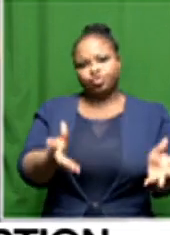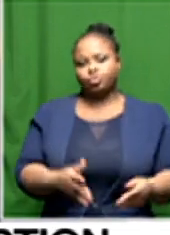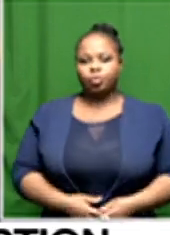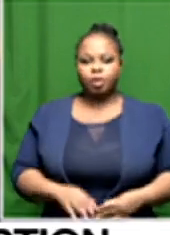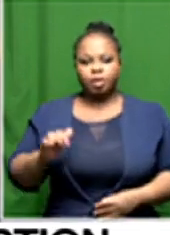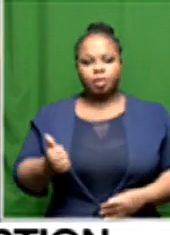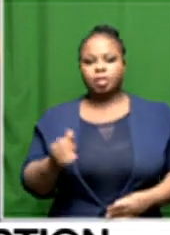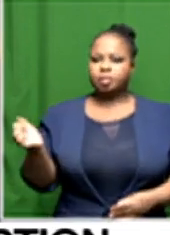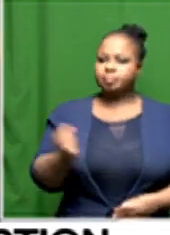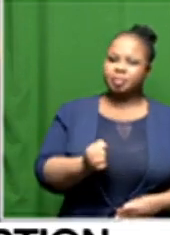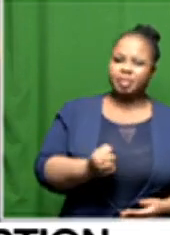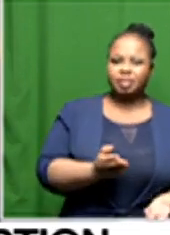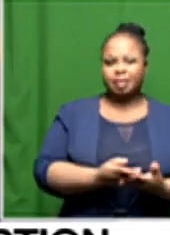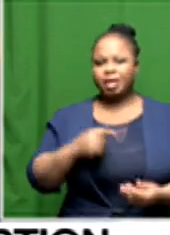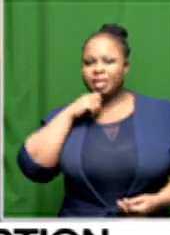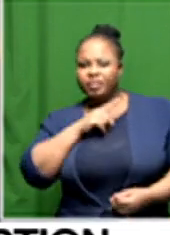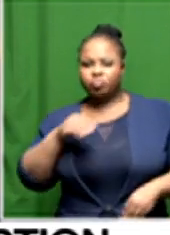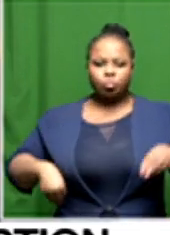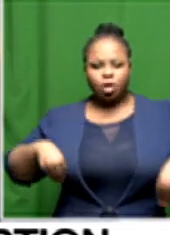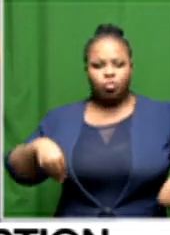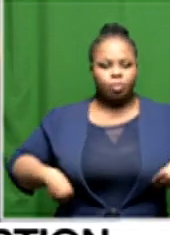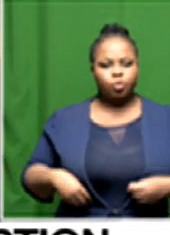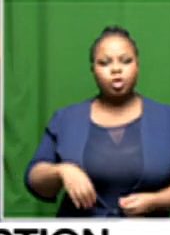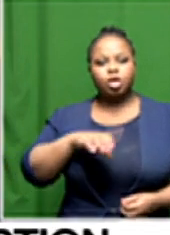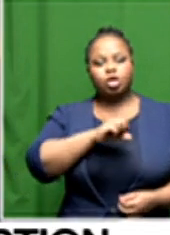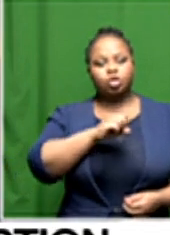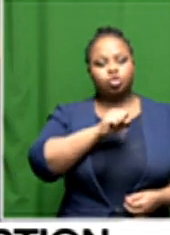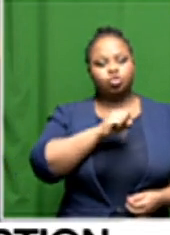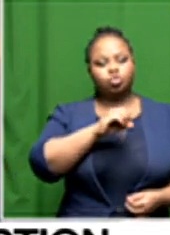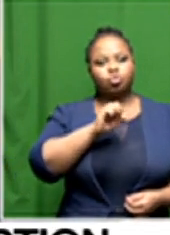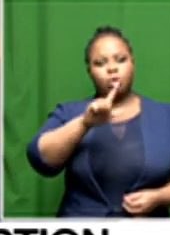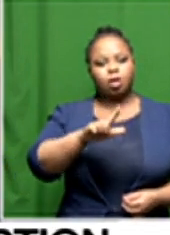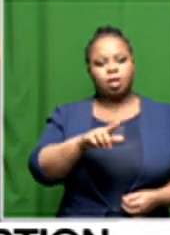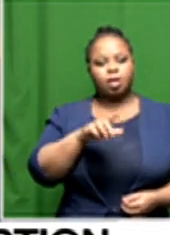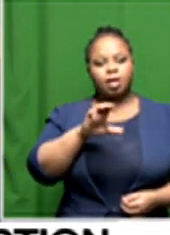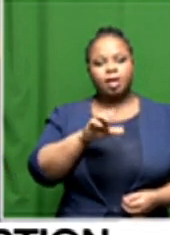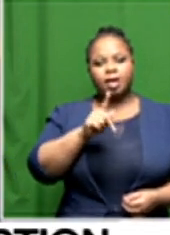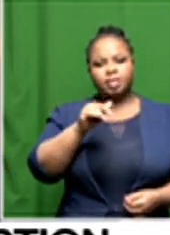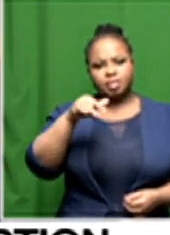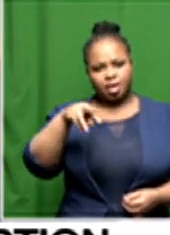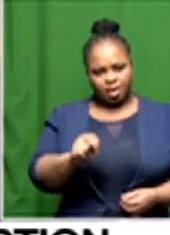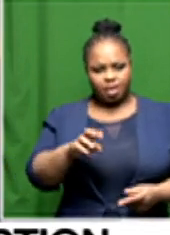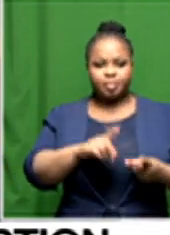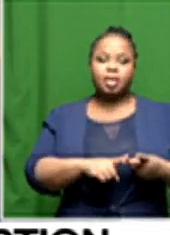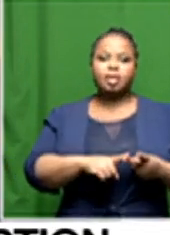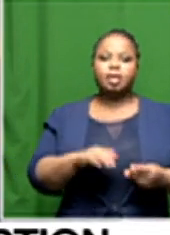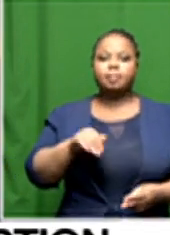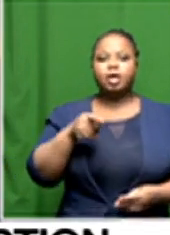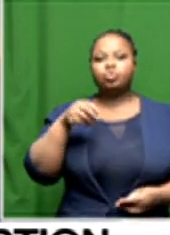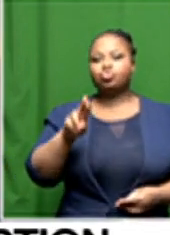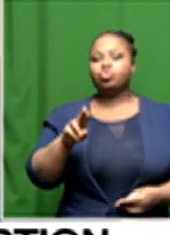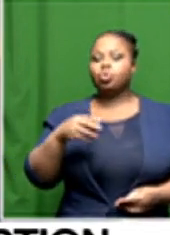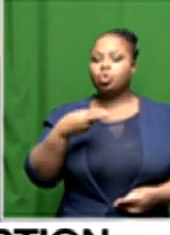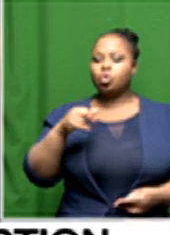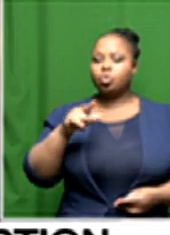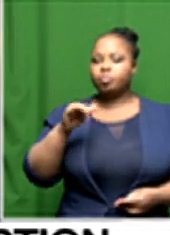got embroiled in some fairly dodgy stuff with Saul Kerzner. And Bantu Holomisa eventually kicked them out. But